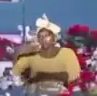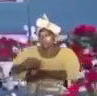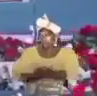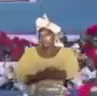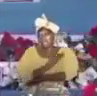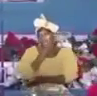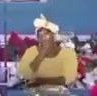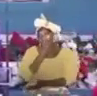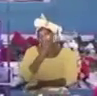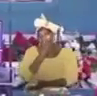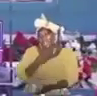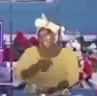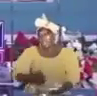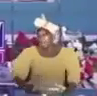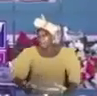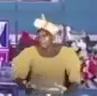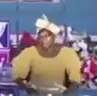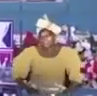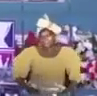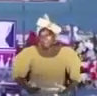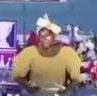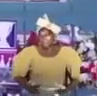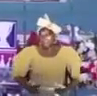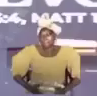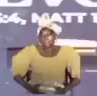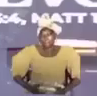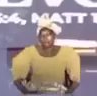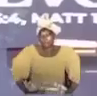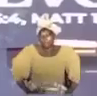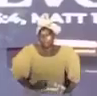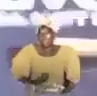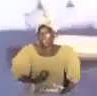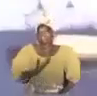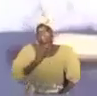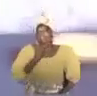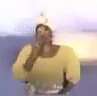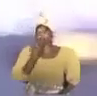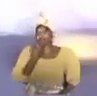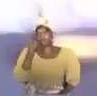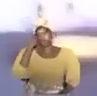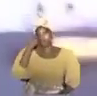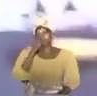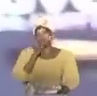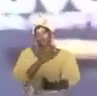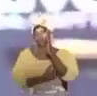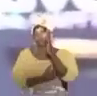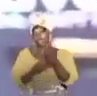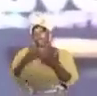for Him, a fresh passion for His presence. Go ahead and pray.